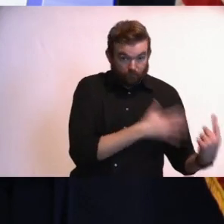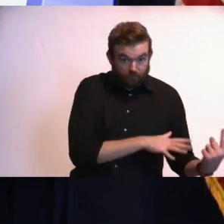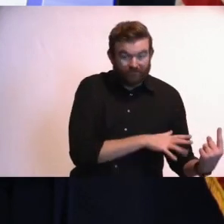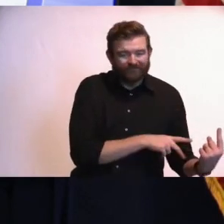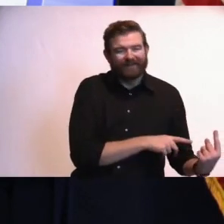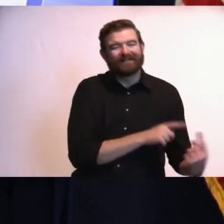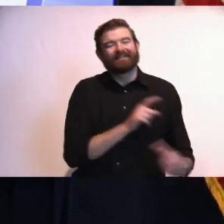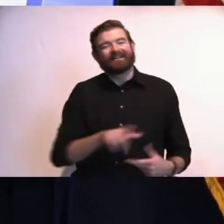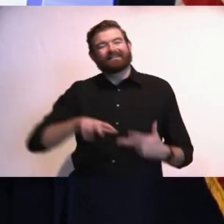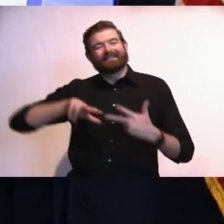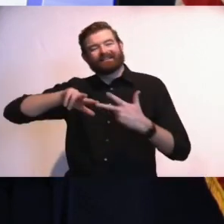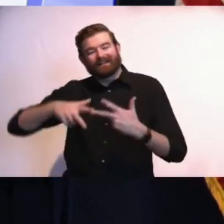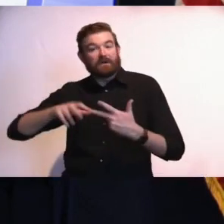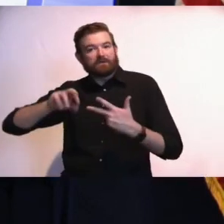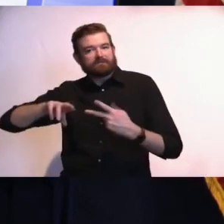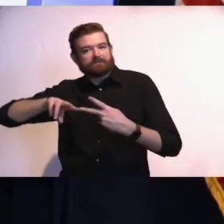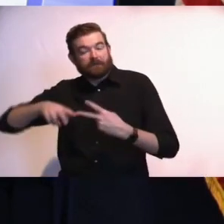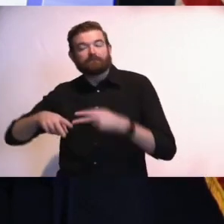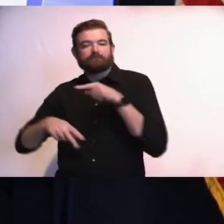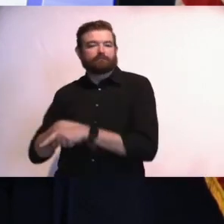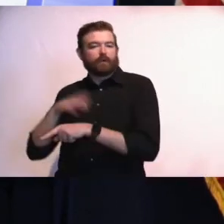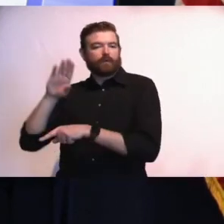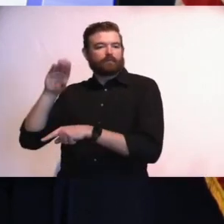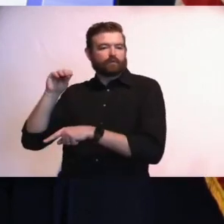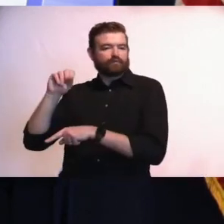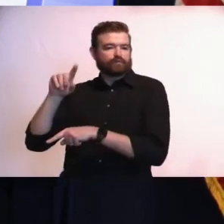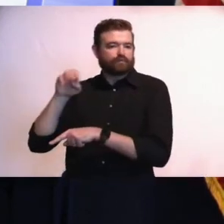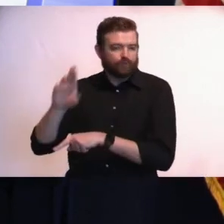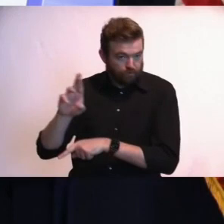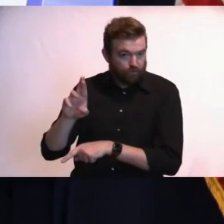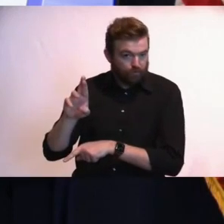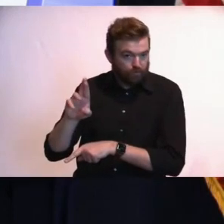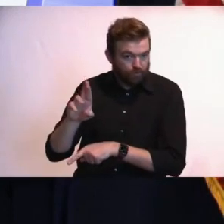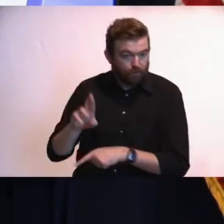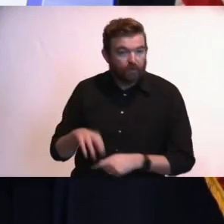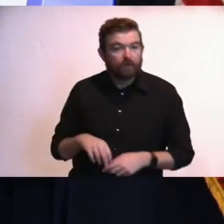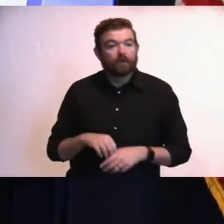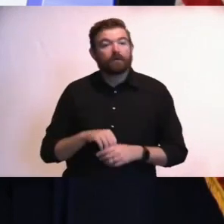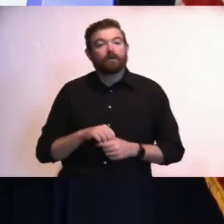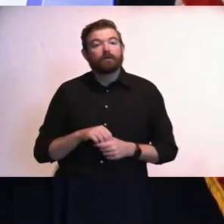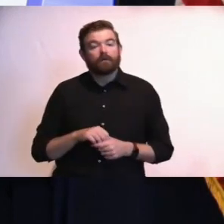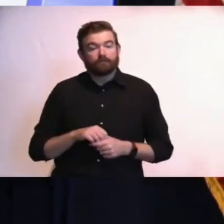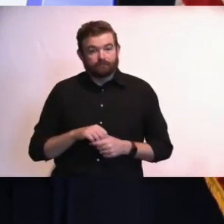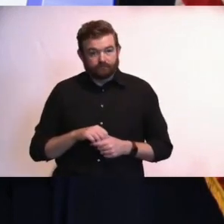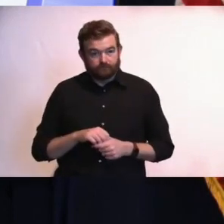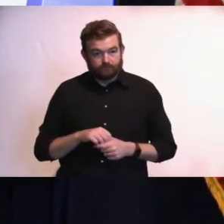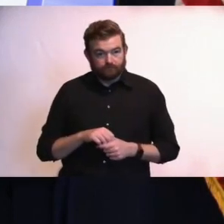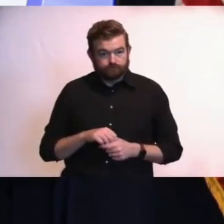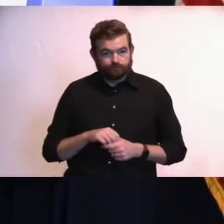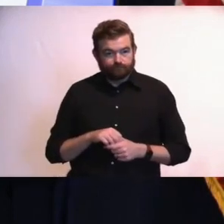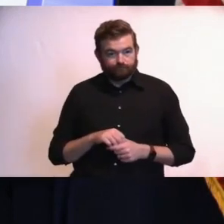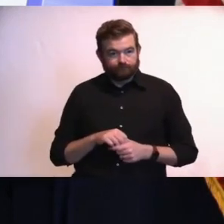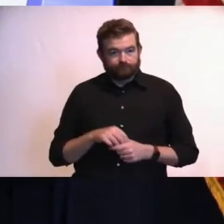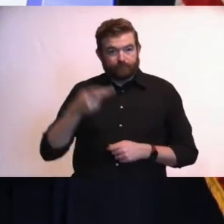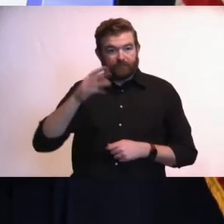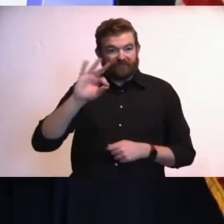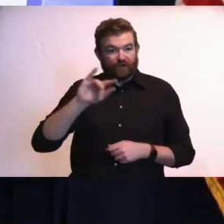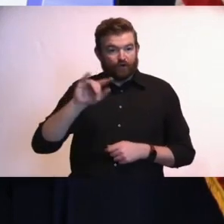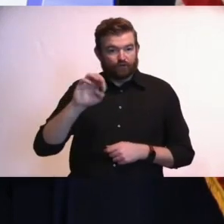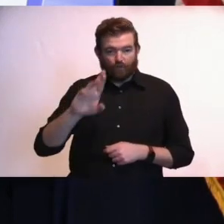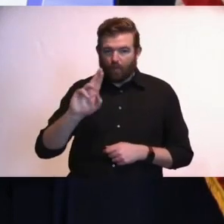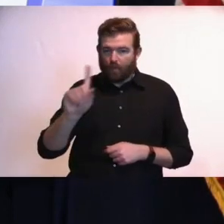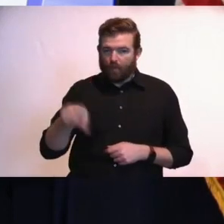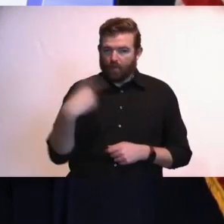to 17 are only eligible for Pfizer vaccine, and children ages 12 and